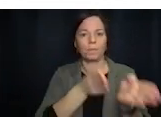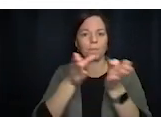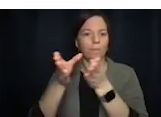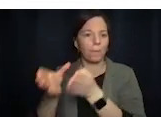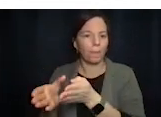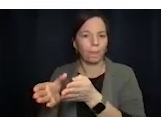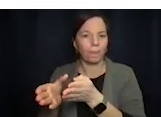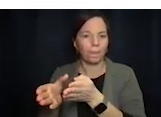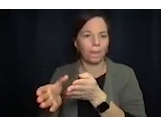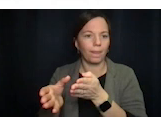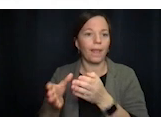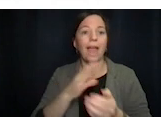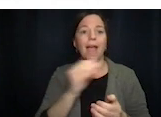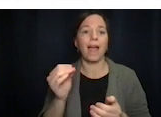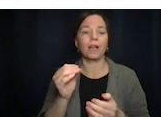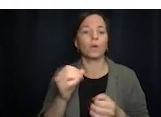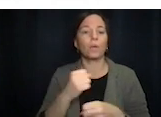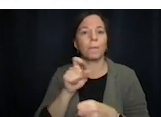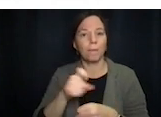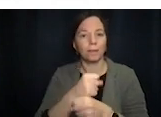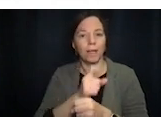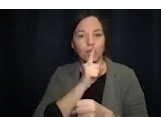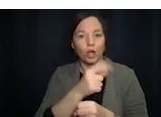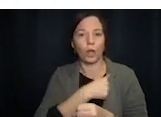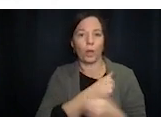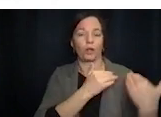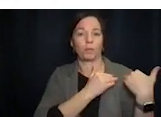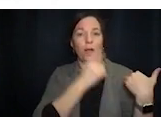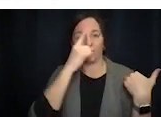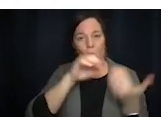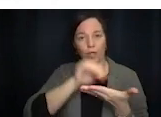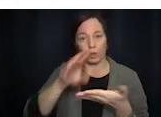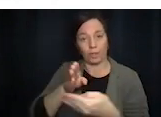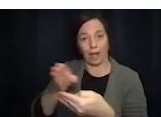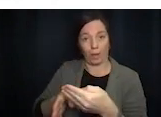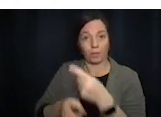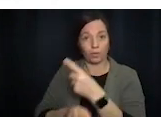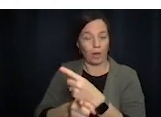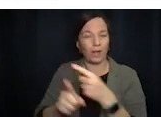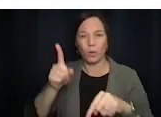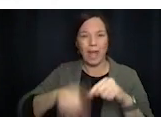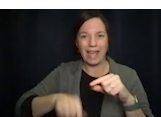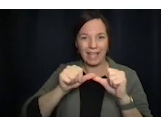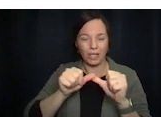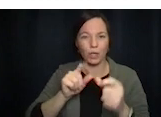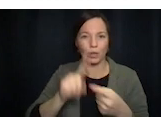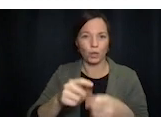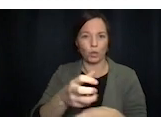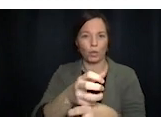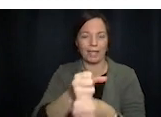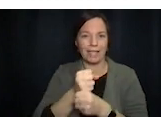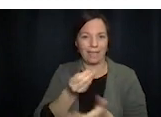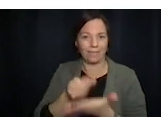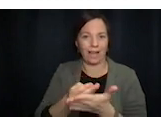is, at some point in some level, we have to be held accountable for students' outcomes, right? We can't continue to simply receive funding because